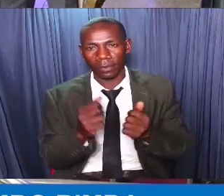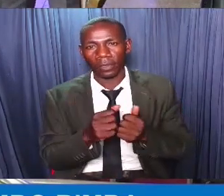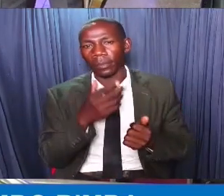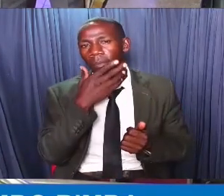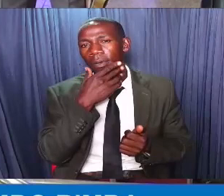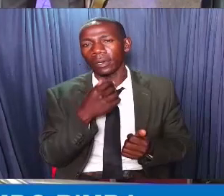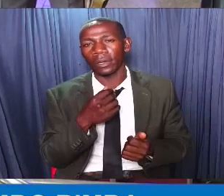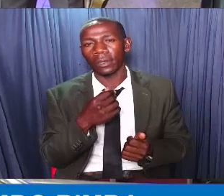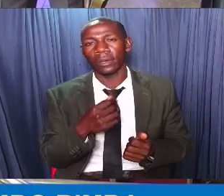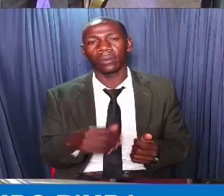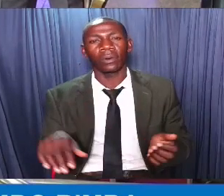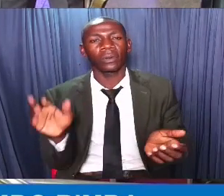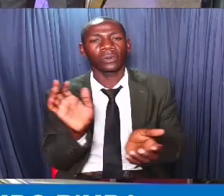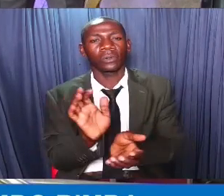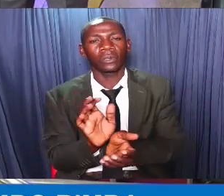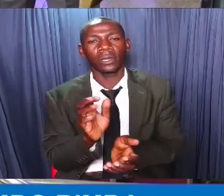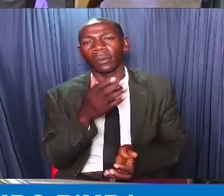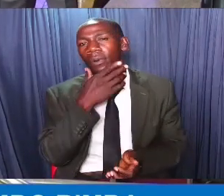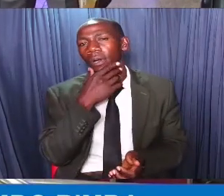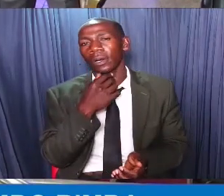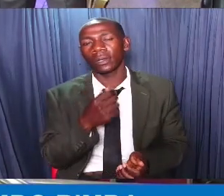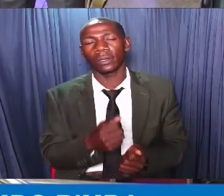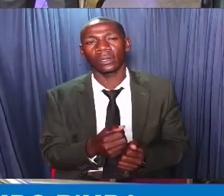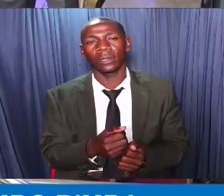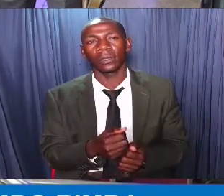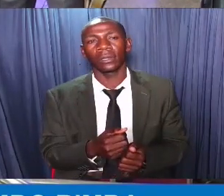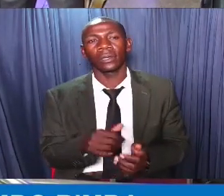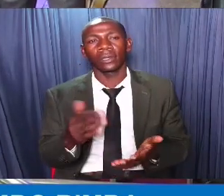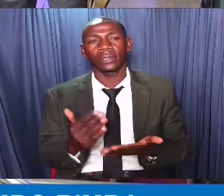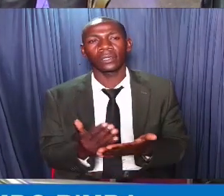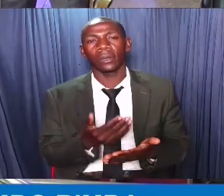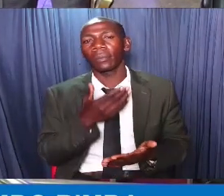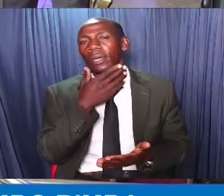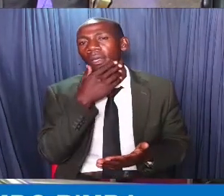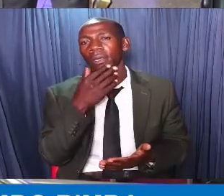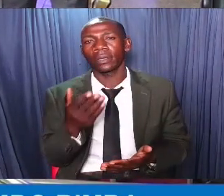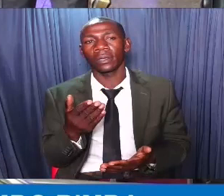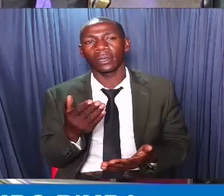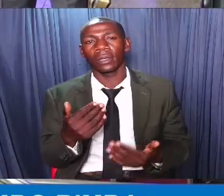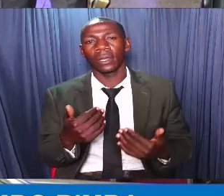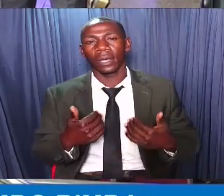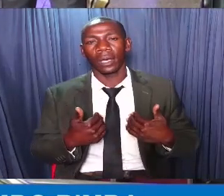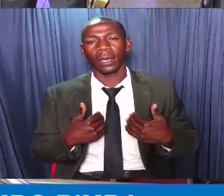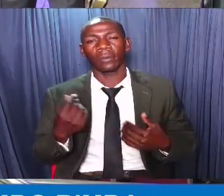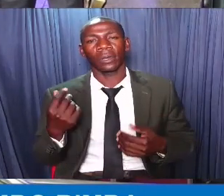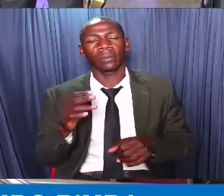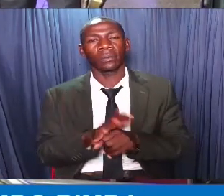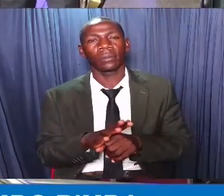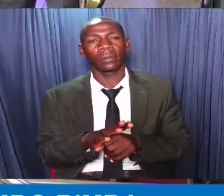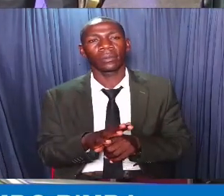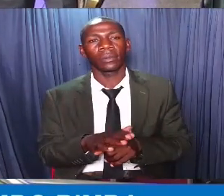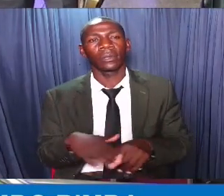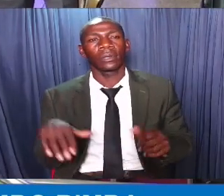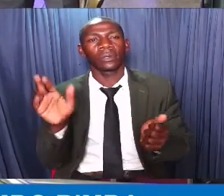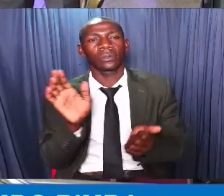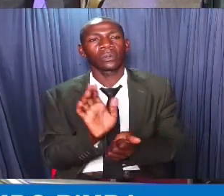to man. Lengo ni wanase mwanaume. At least to trap a man around. Na wako wanaume nao. And they are meant to. Wamejaa hela. Full of money. Kazi yao